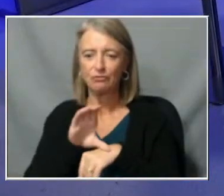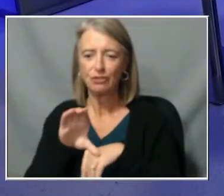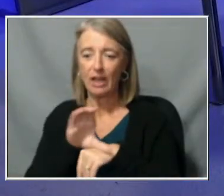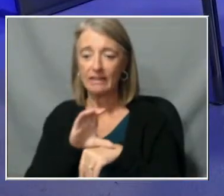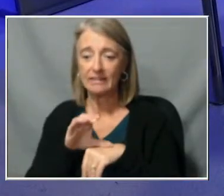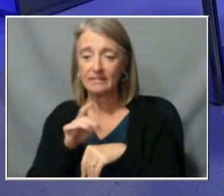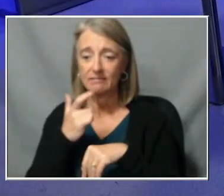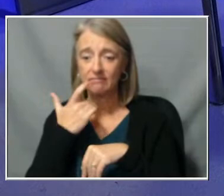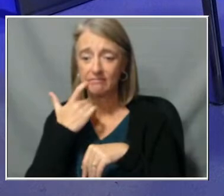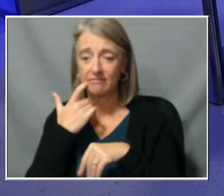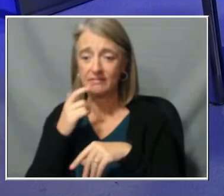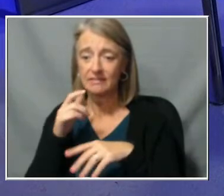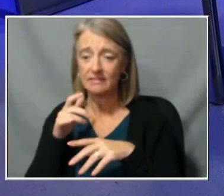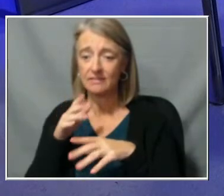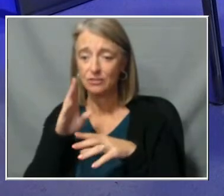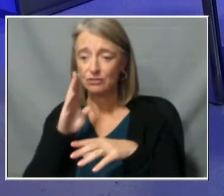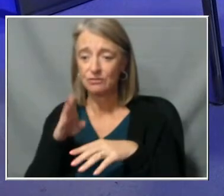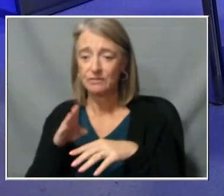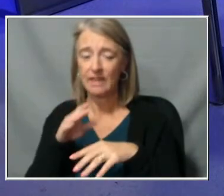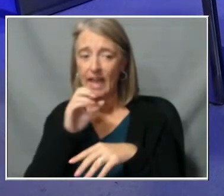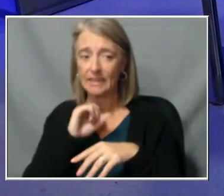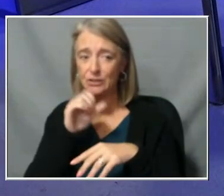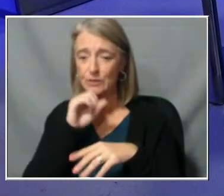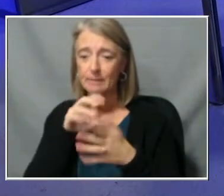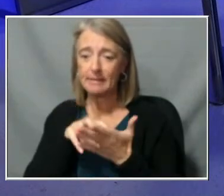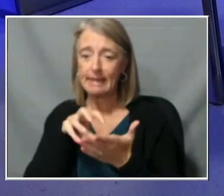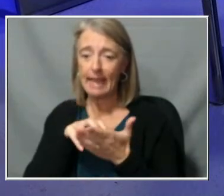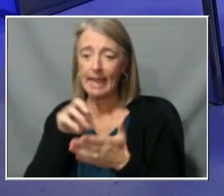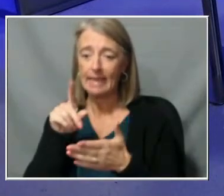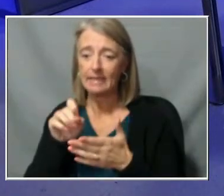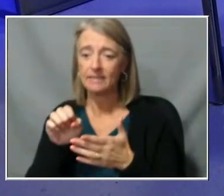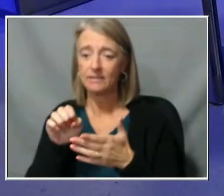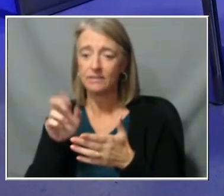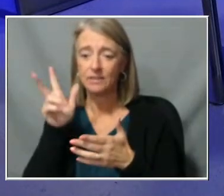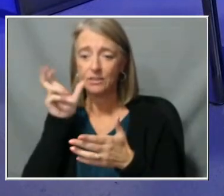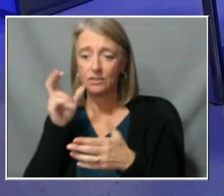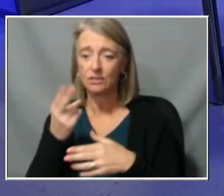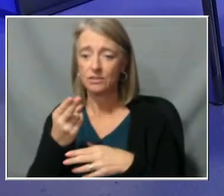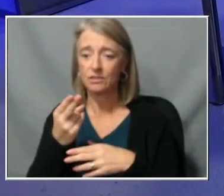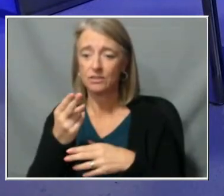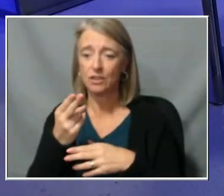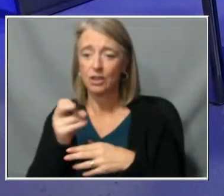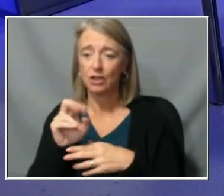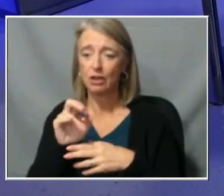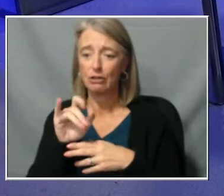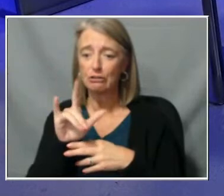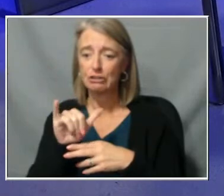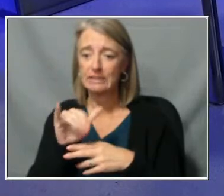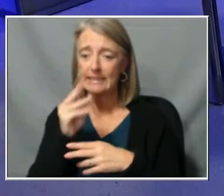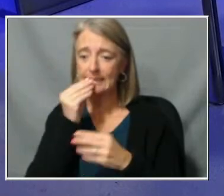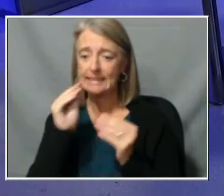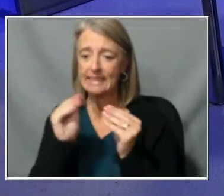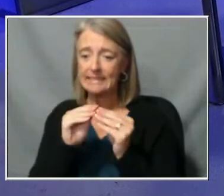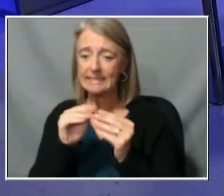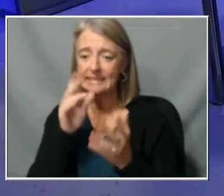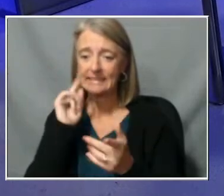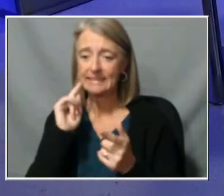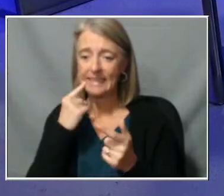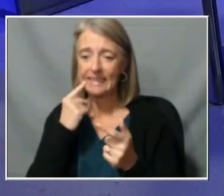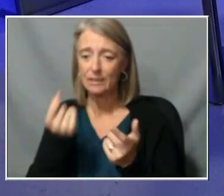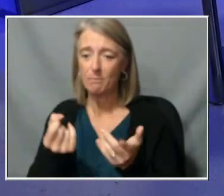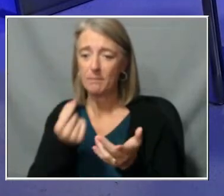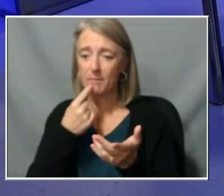like raw, straight up, or ice cream, or cake, or all of it? Have you ever heard of Hershey's Kisses and things like that? And you just pop them in?